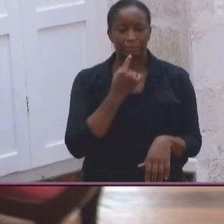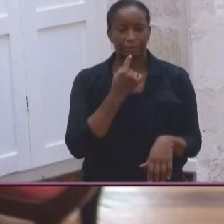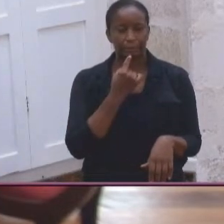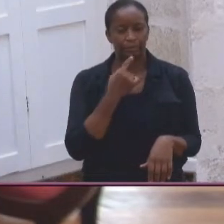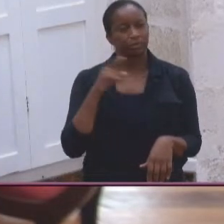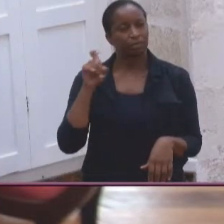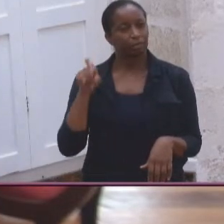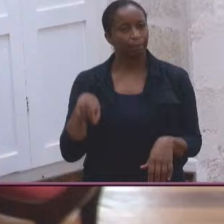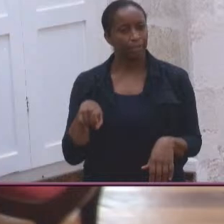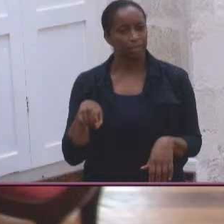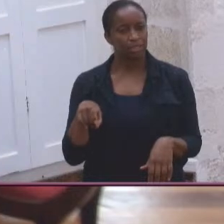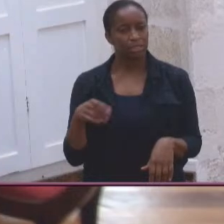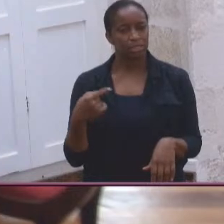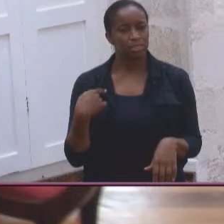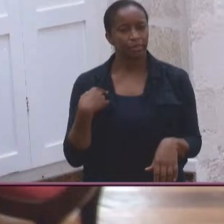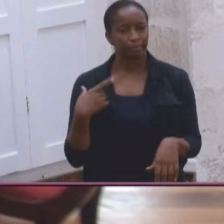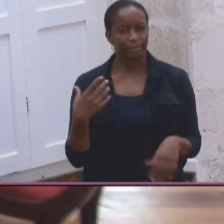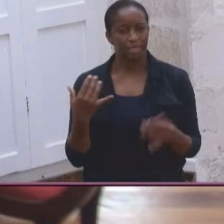condemn